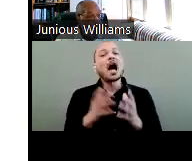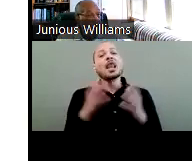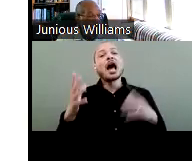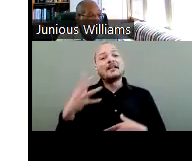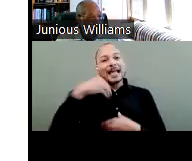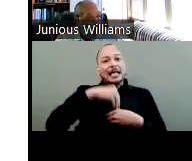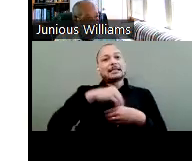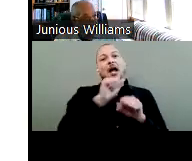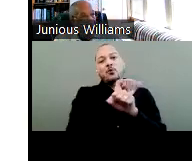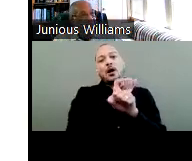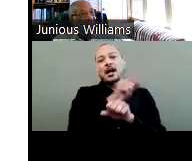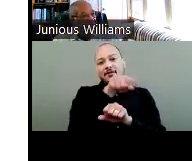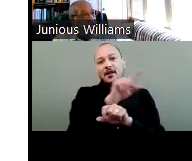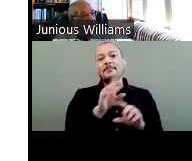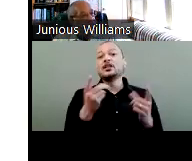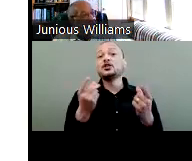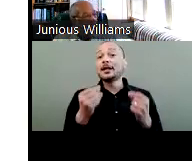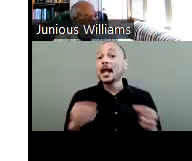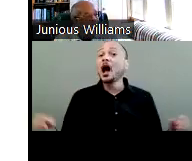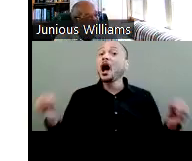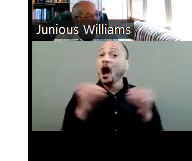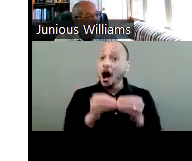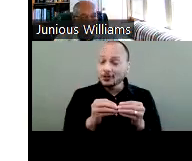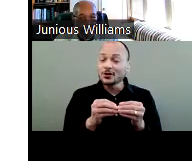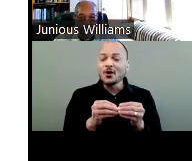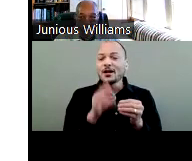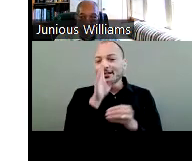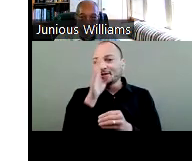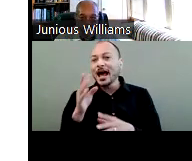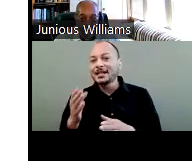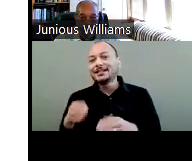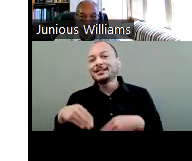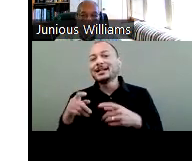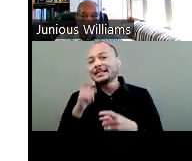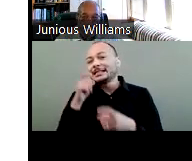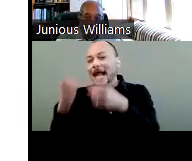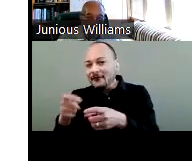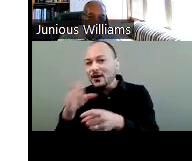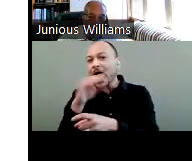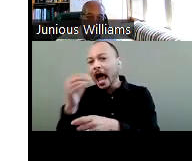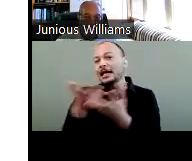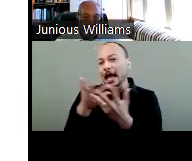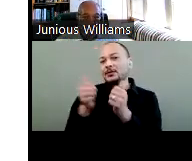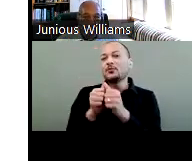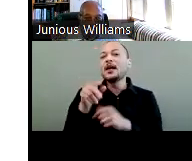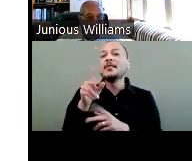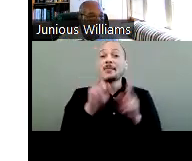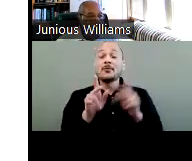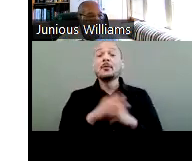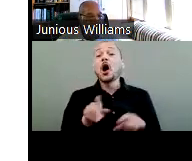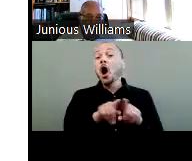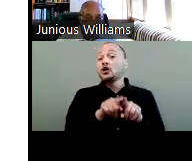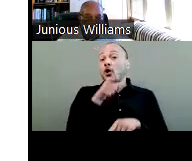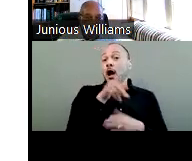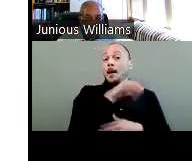that they're going to be doing in addition to the direct delivery and engagement of people. Also, Paul's asking, think about